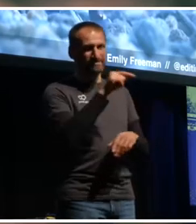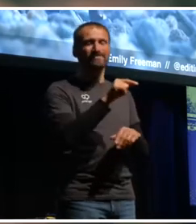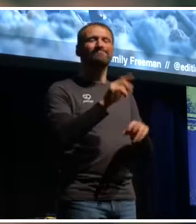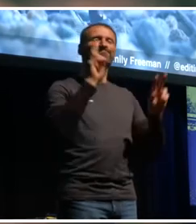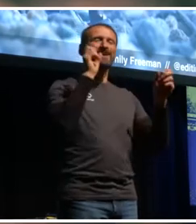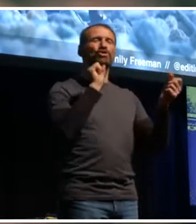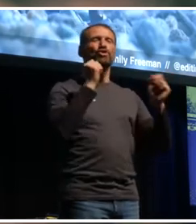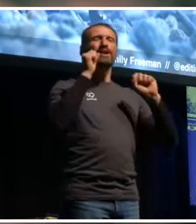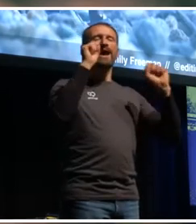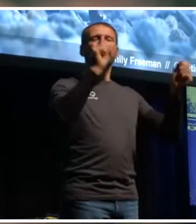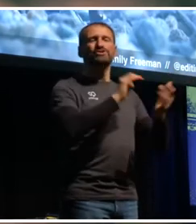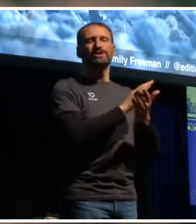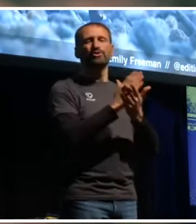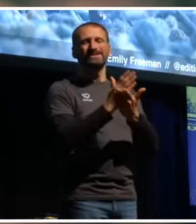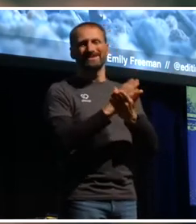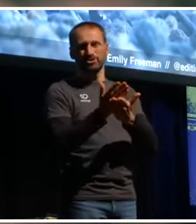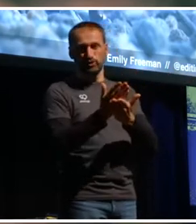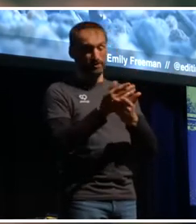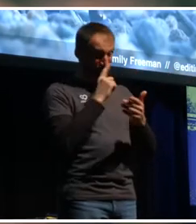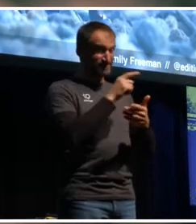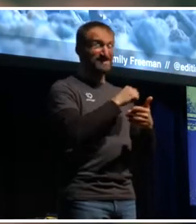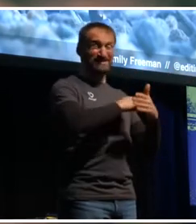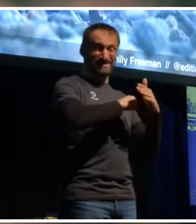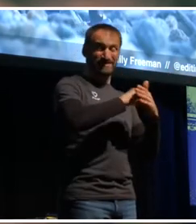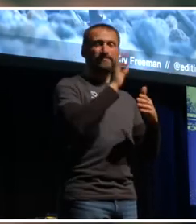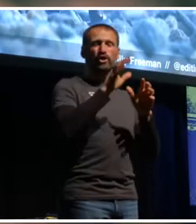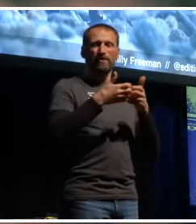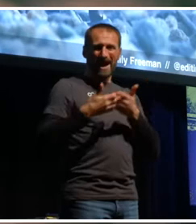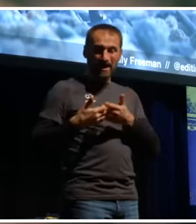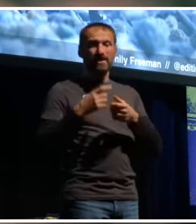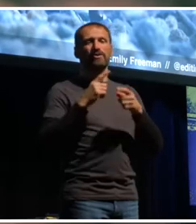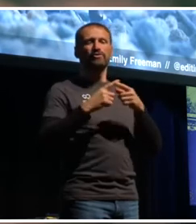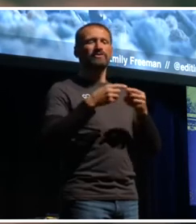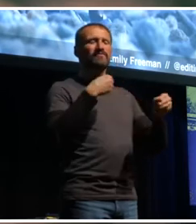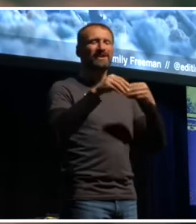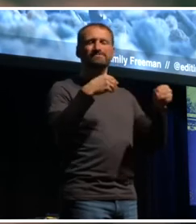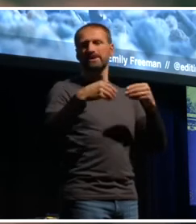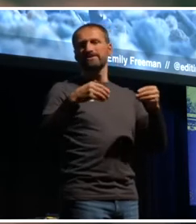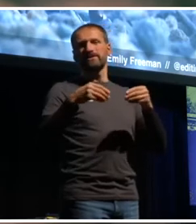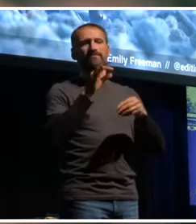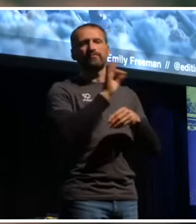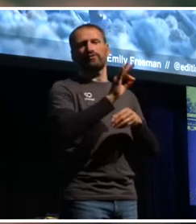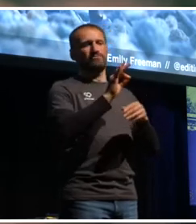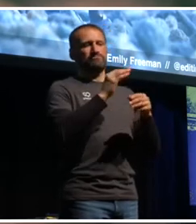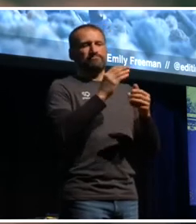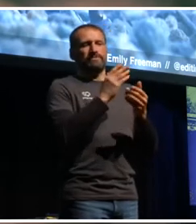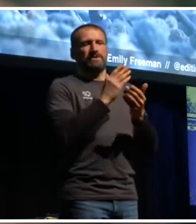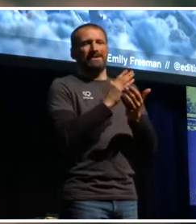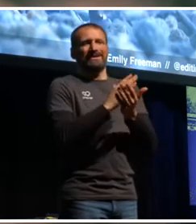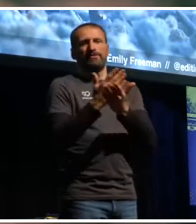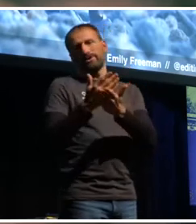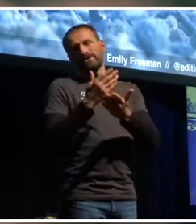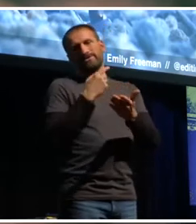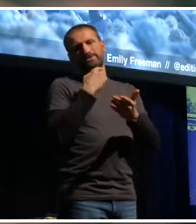translation and essentially applies the speed of a compiler with the flexibility of an interpreted language like JavaScript. Code